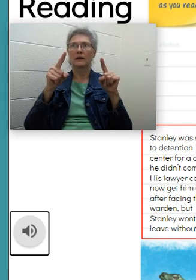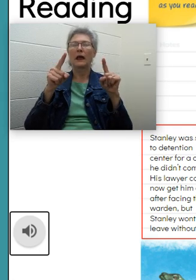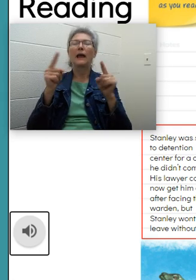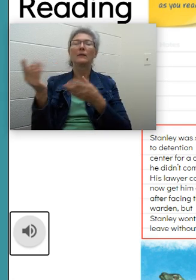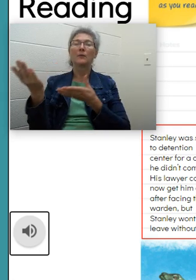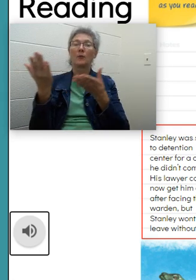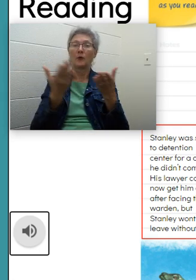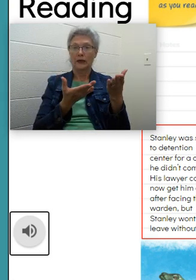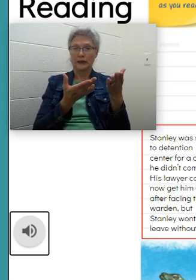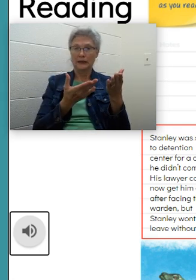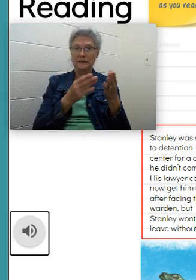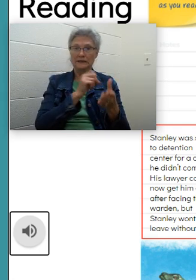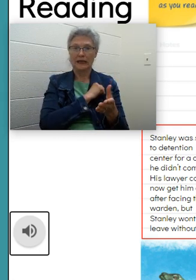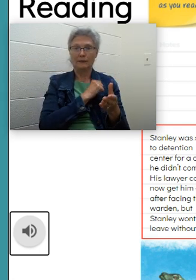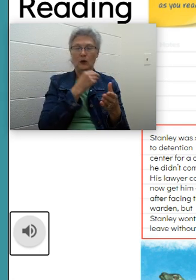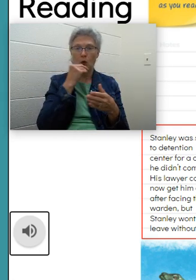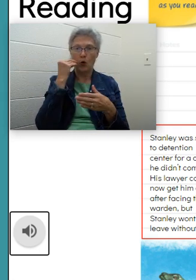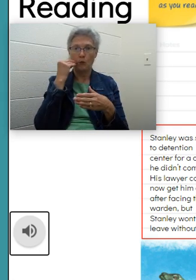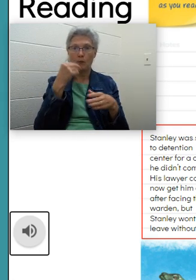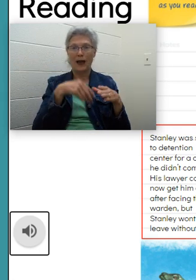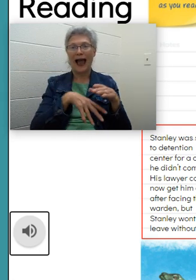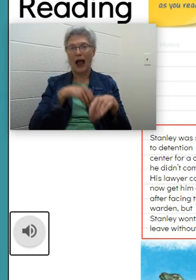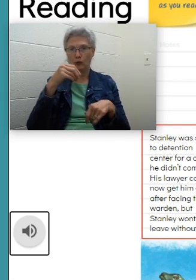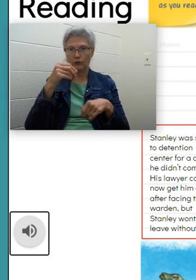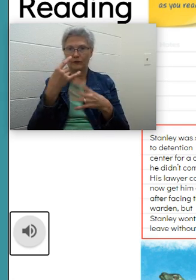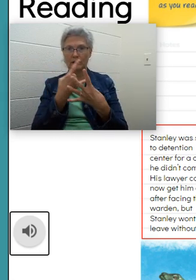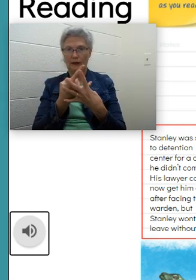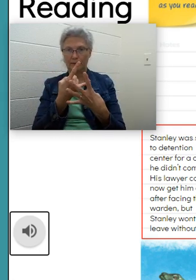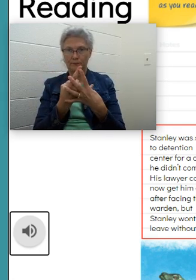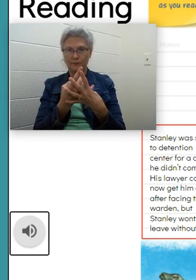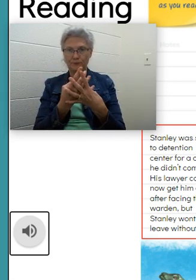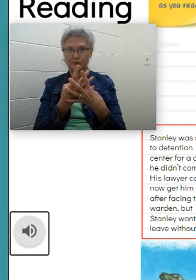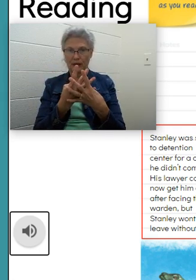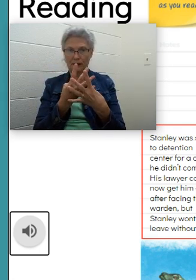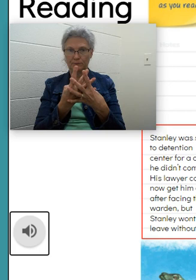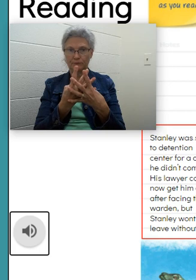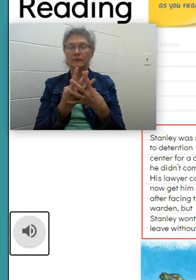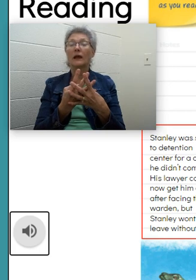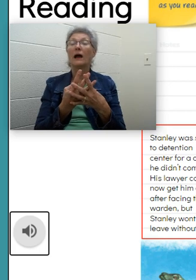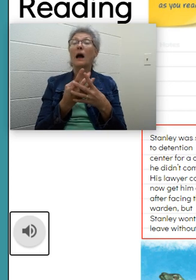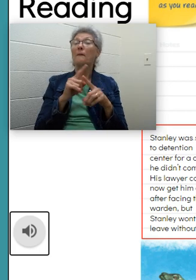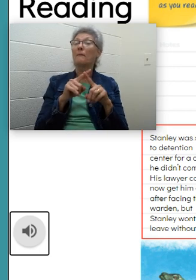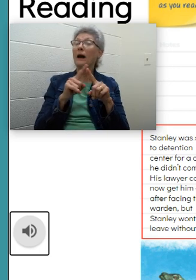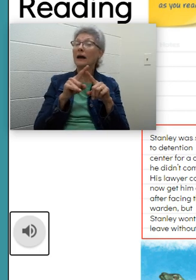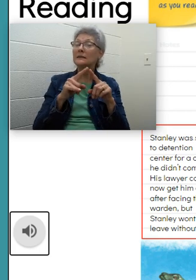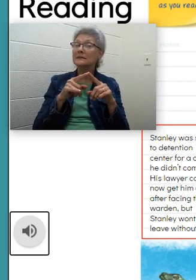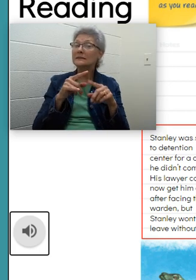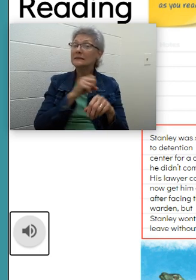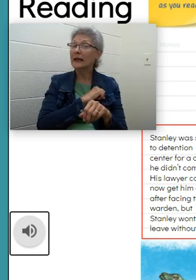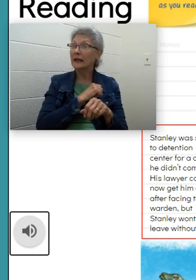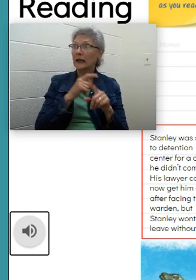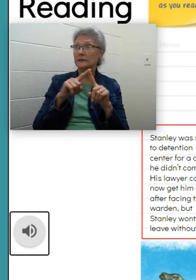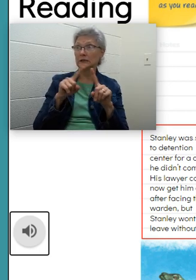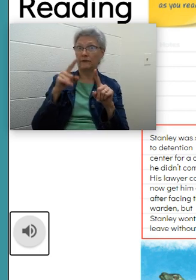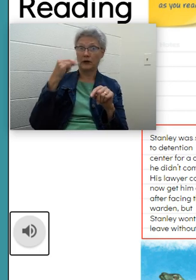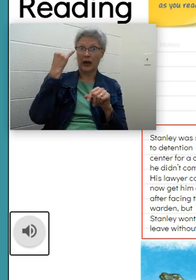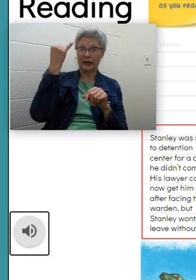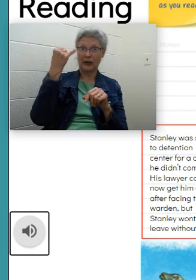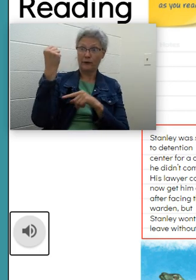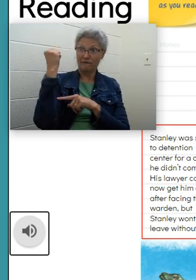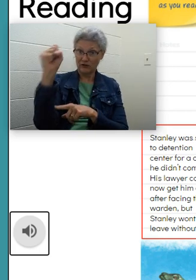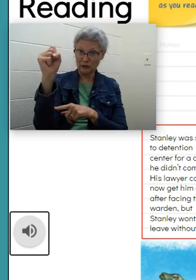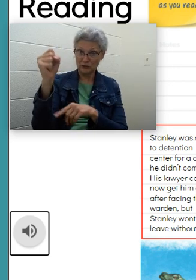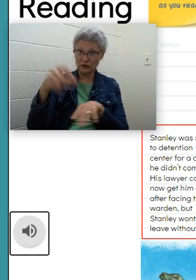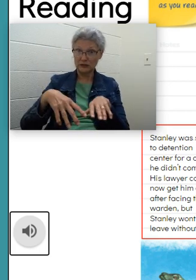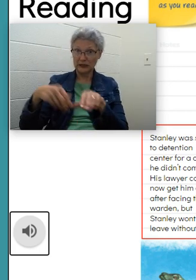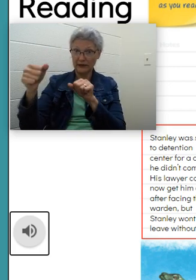home and away from this camp. But Stanley seems to have a different idea because it looks like he's refusing to